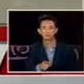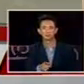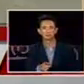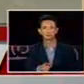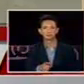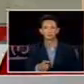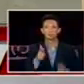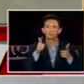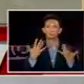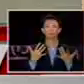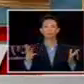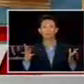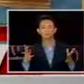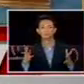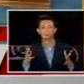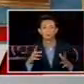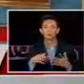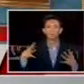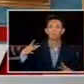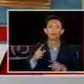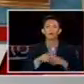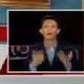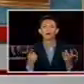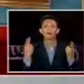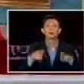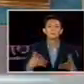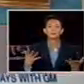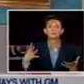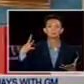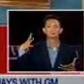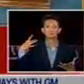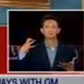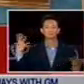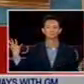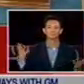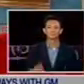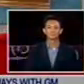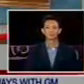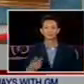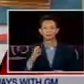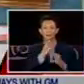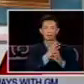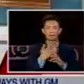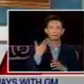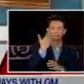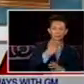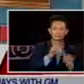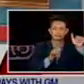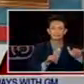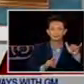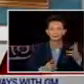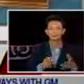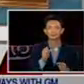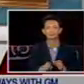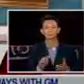virtual state of lockdown here, they have locked the doors where, you know, the vehicles from the basement exit or enter, and that's